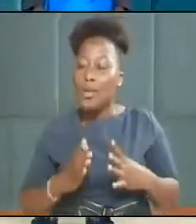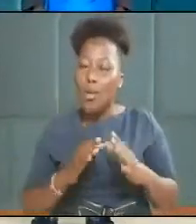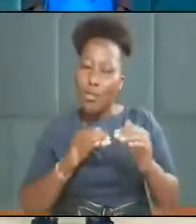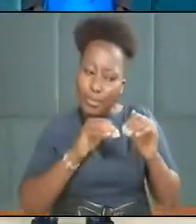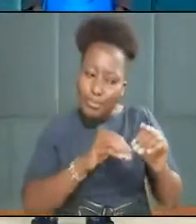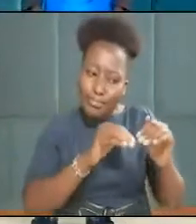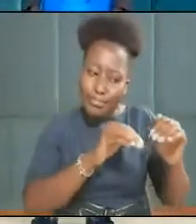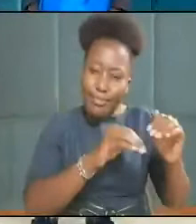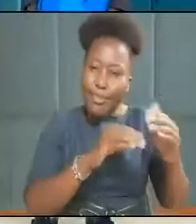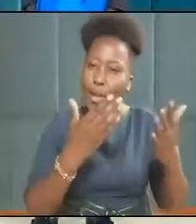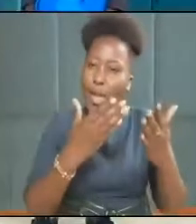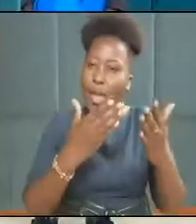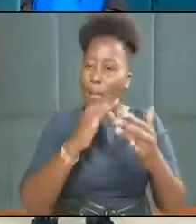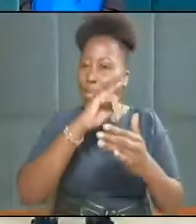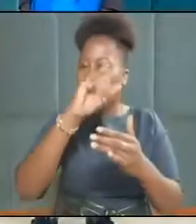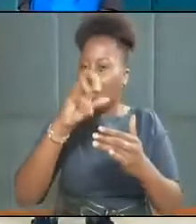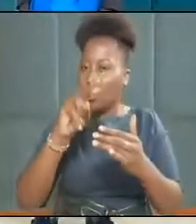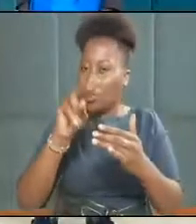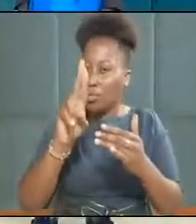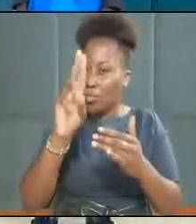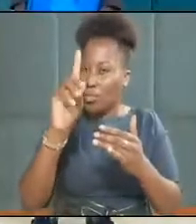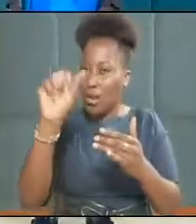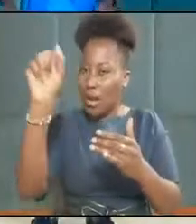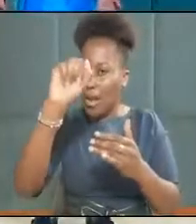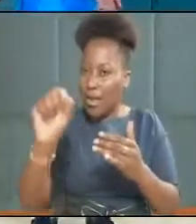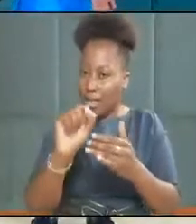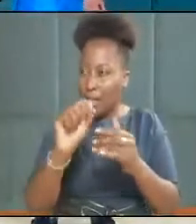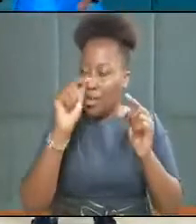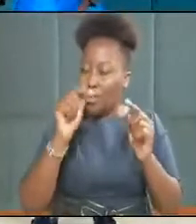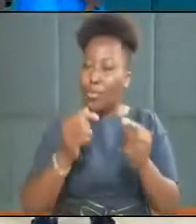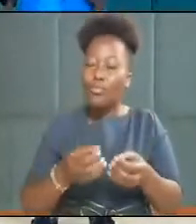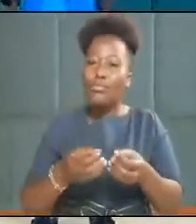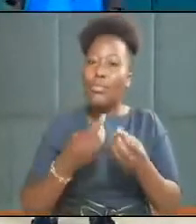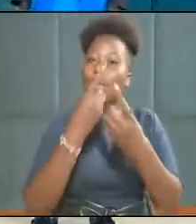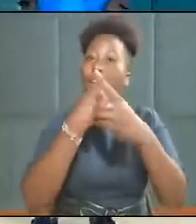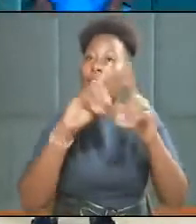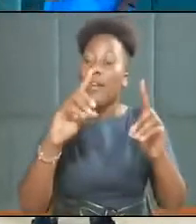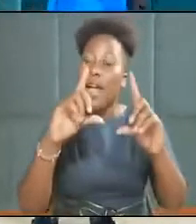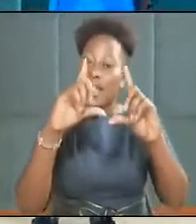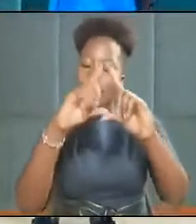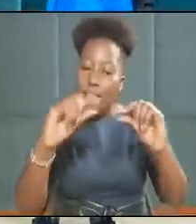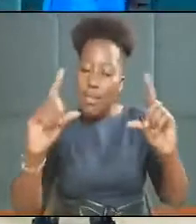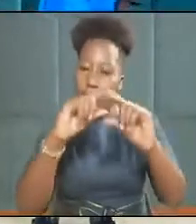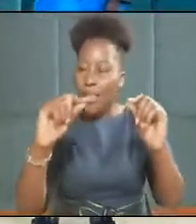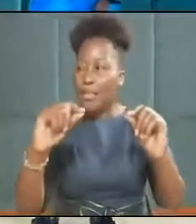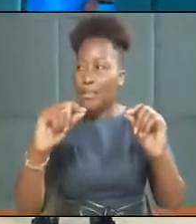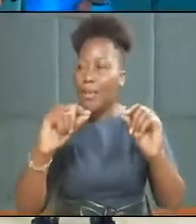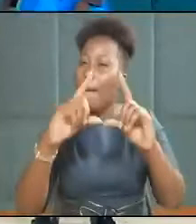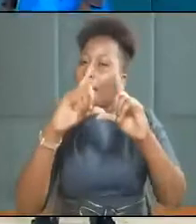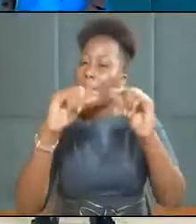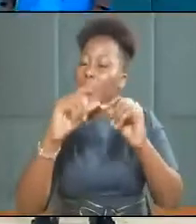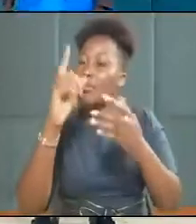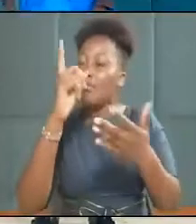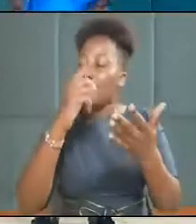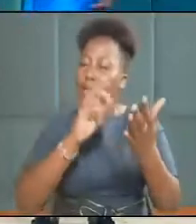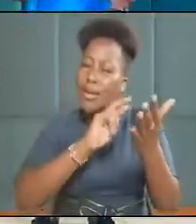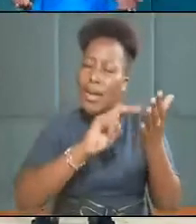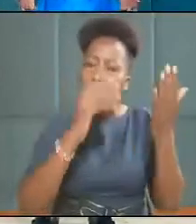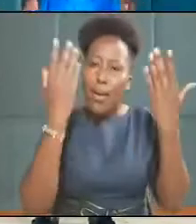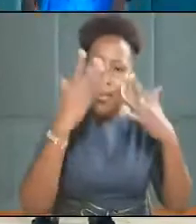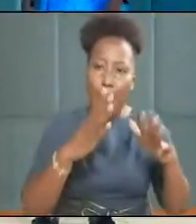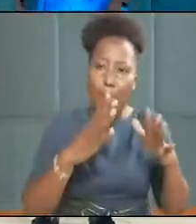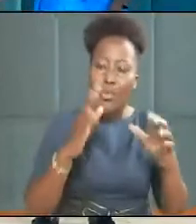to Antioch by Judas, Barsabbas, and Silas. To deliver the message, the message was read to